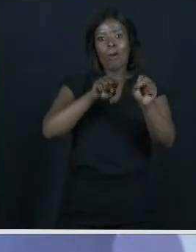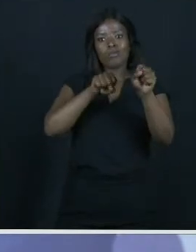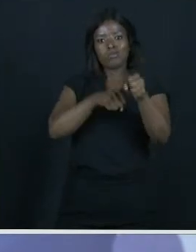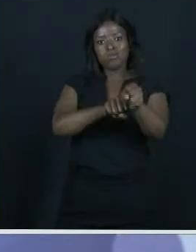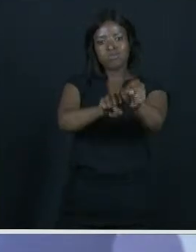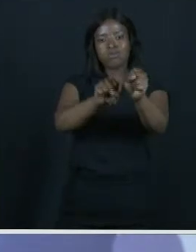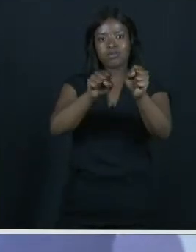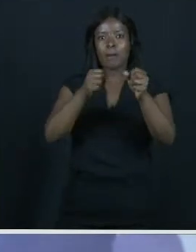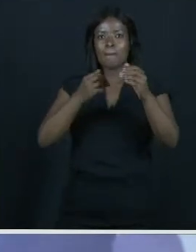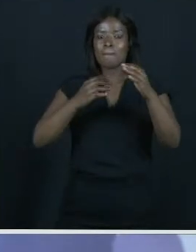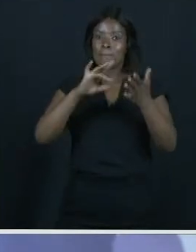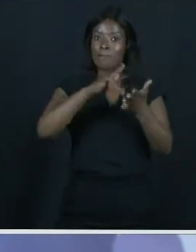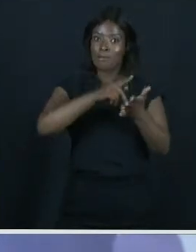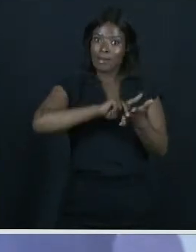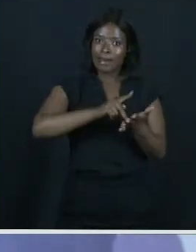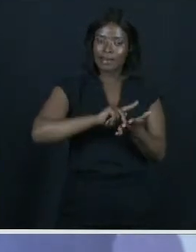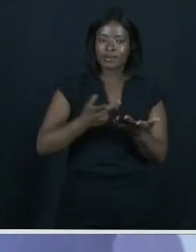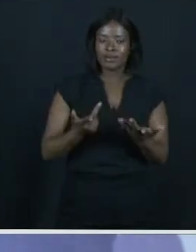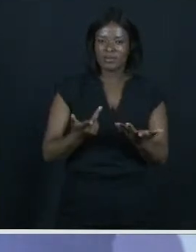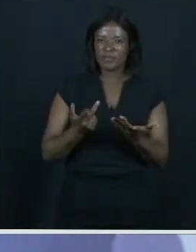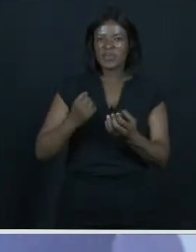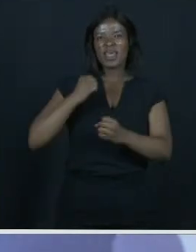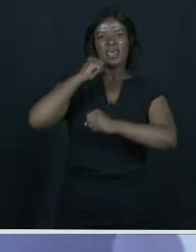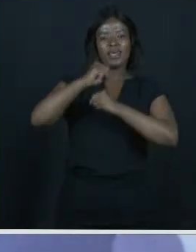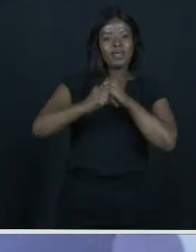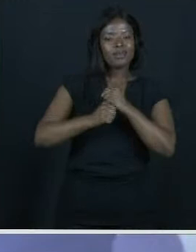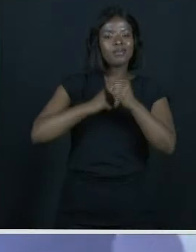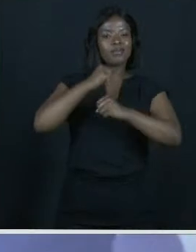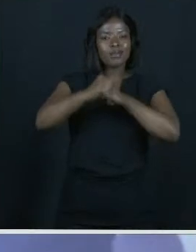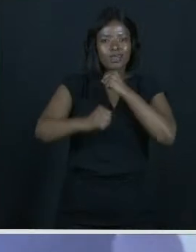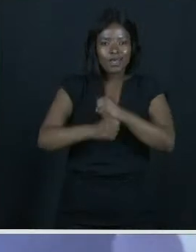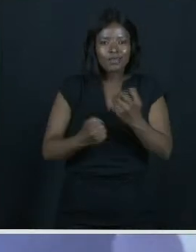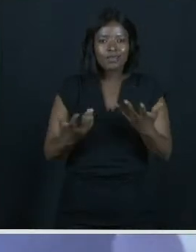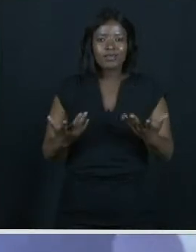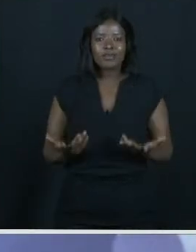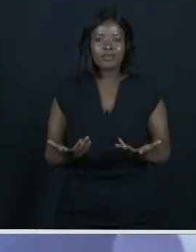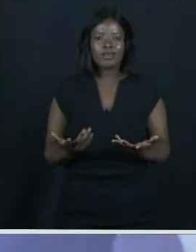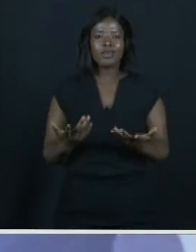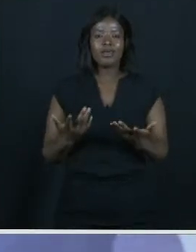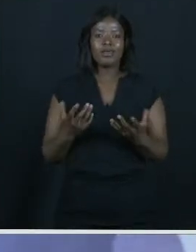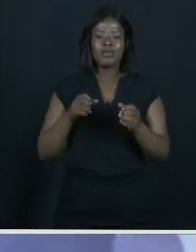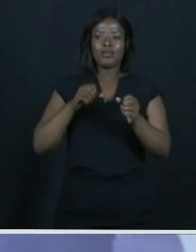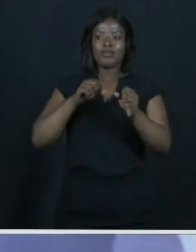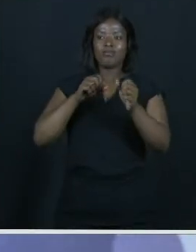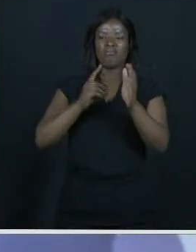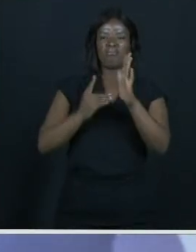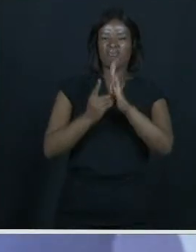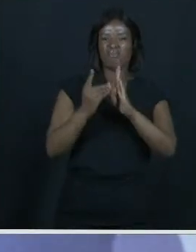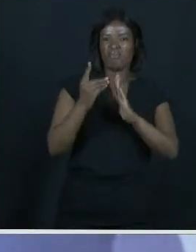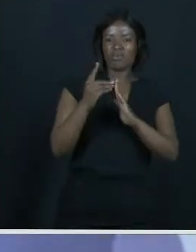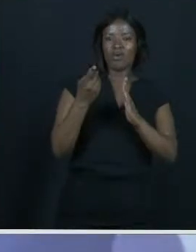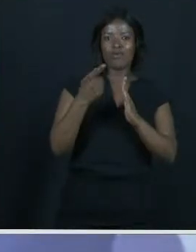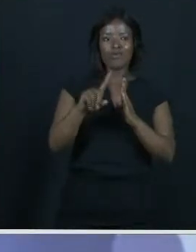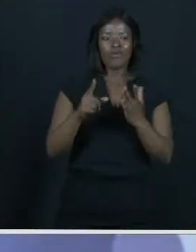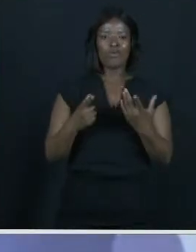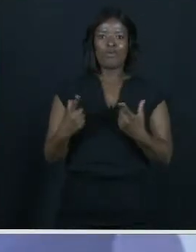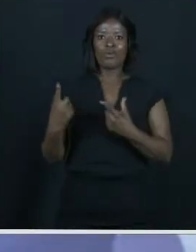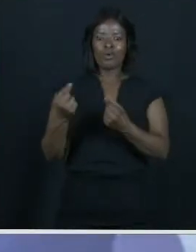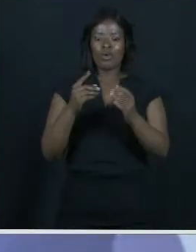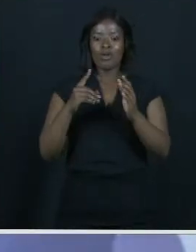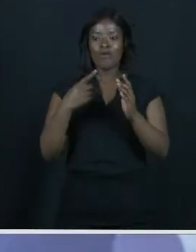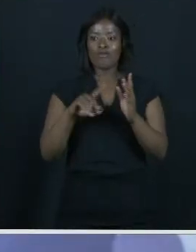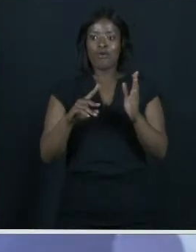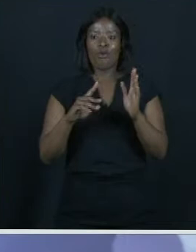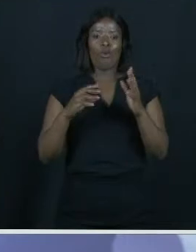Plan. Over the years, there has been a critical developments in addressing